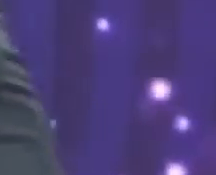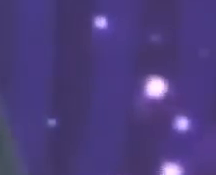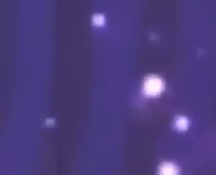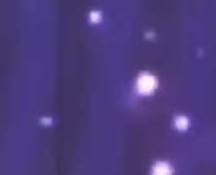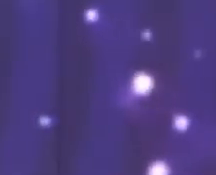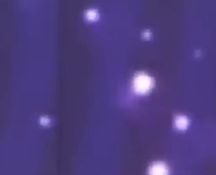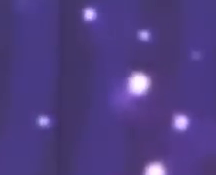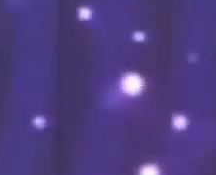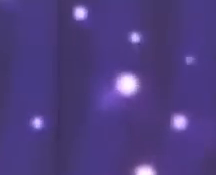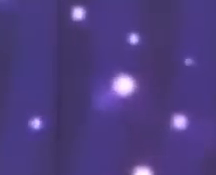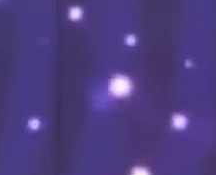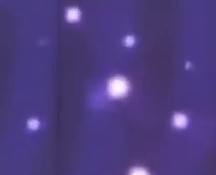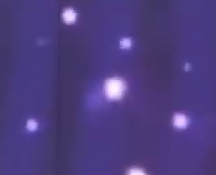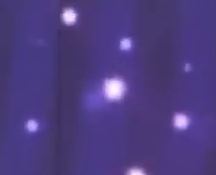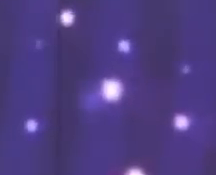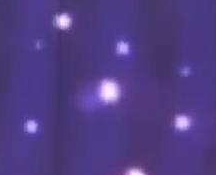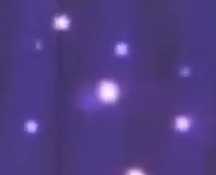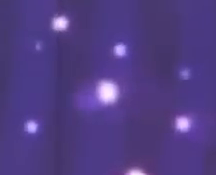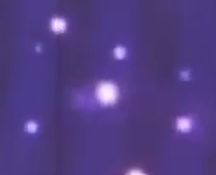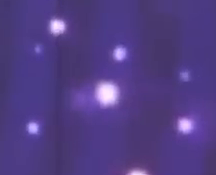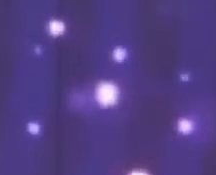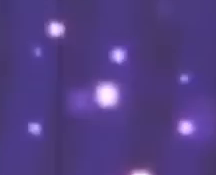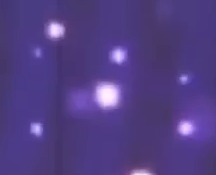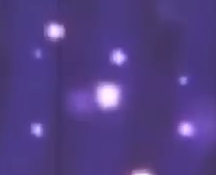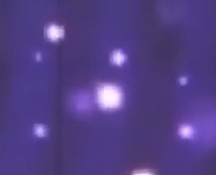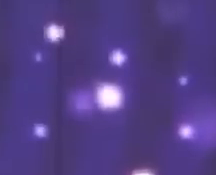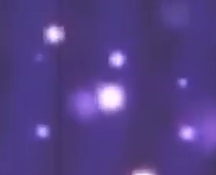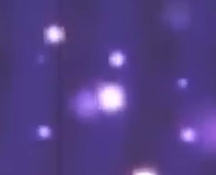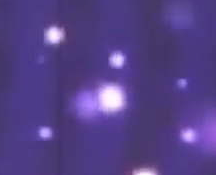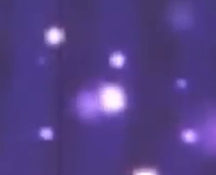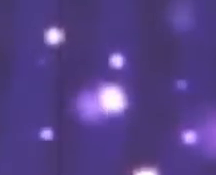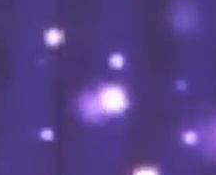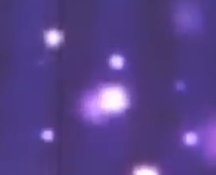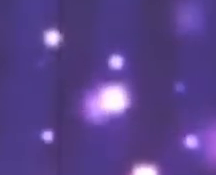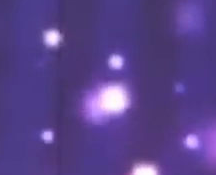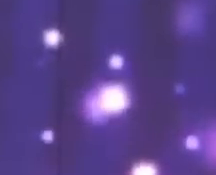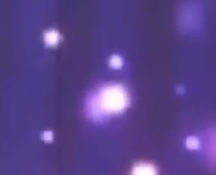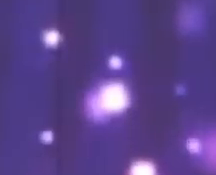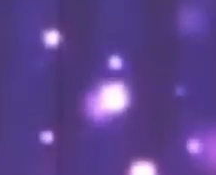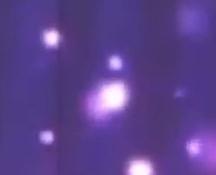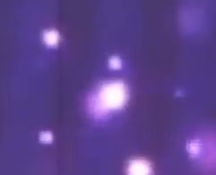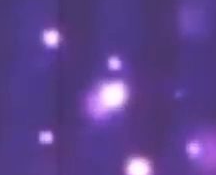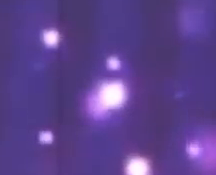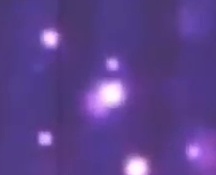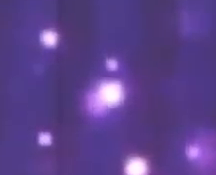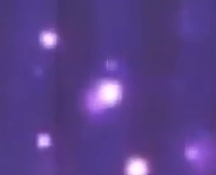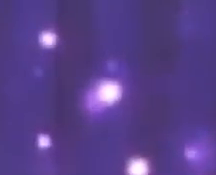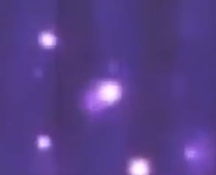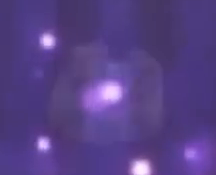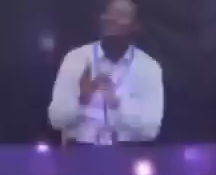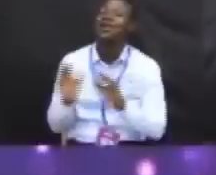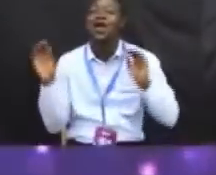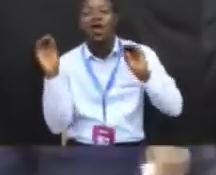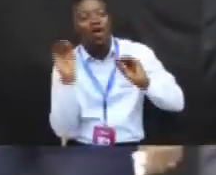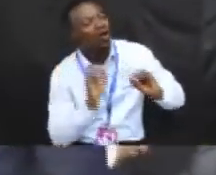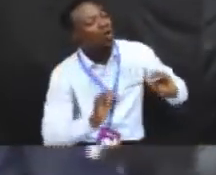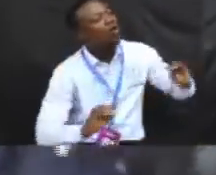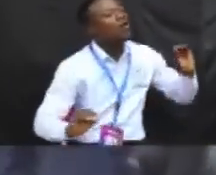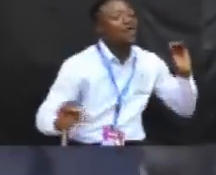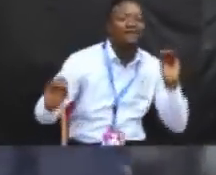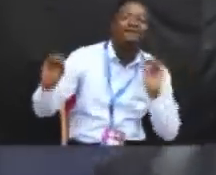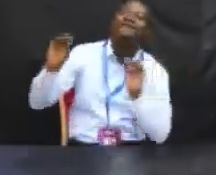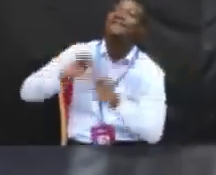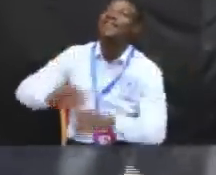He is the king. His name is Jesus. His name is Jesus. Jesus. Jesus. Jesus. Jesus.